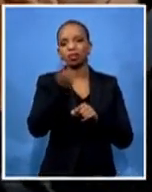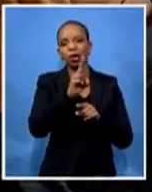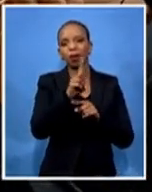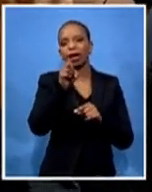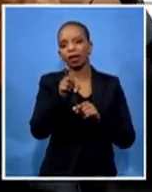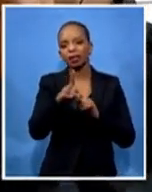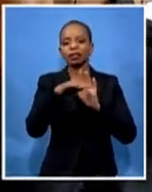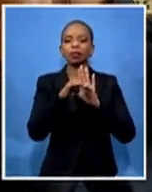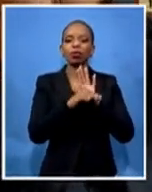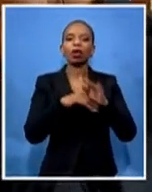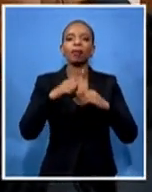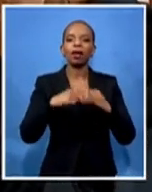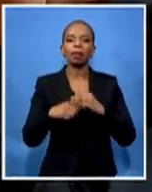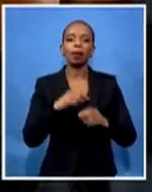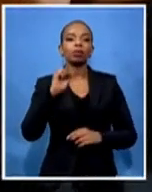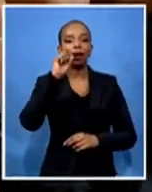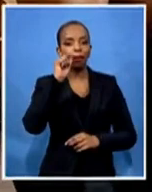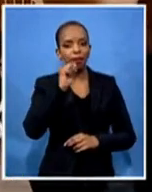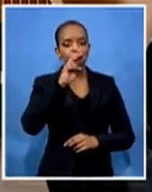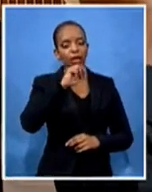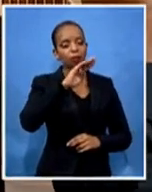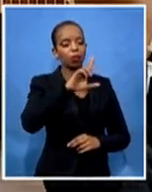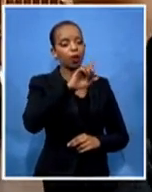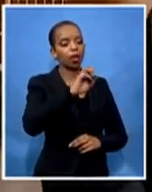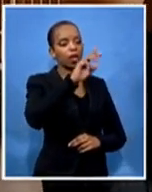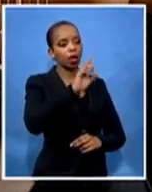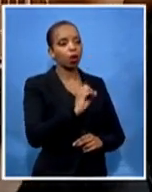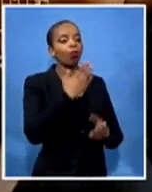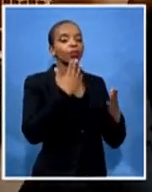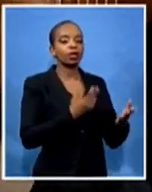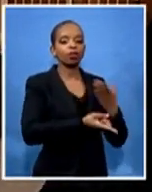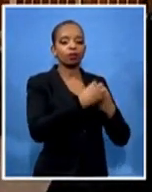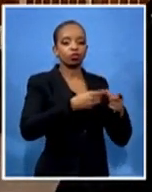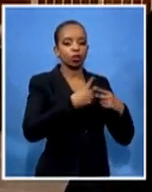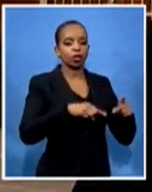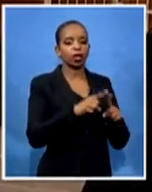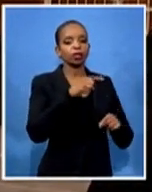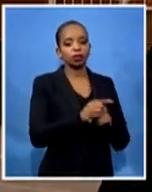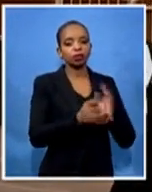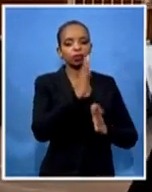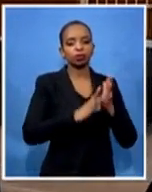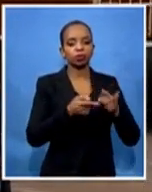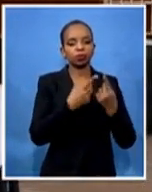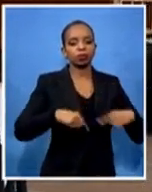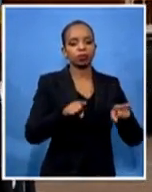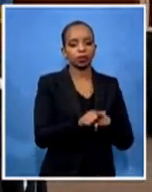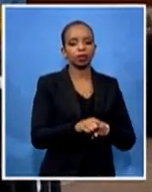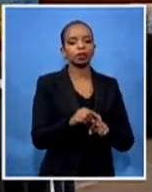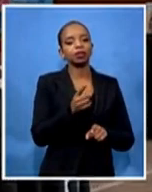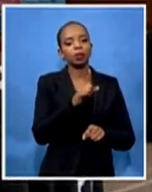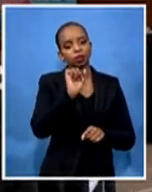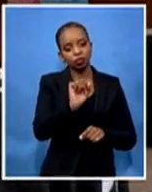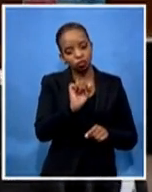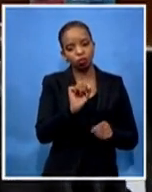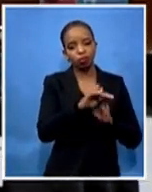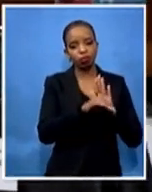thank you for joining us. Just tell our viewers about the jail Dube broadband. Okay, good morning to the listeners. The jail Dube